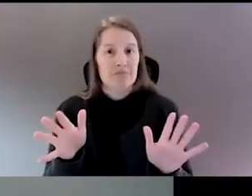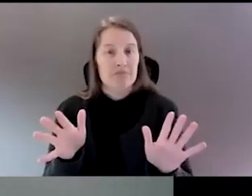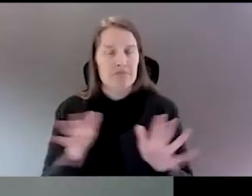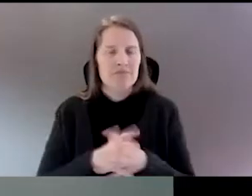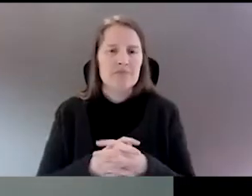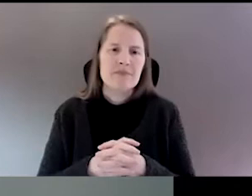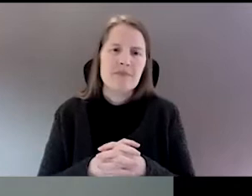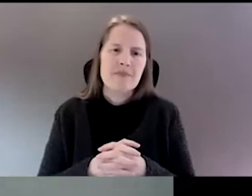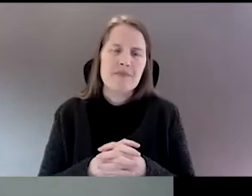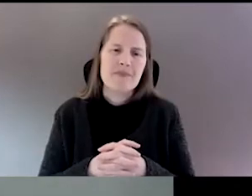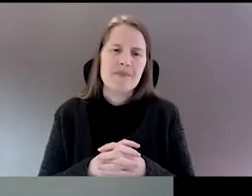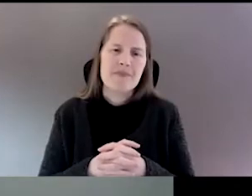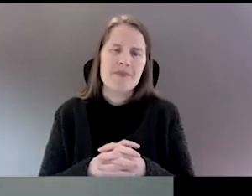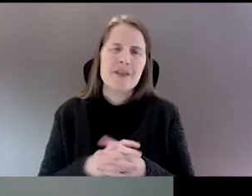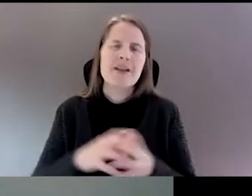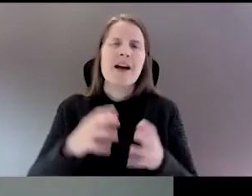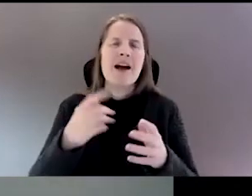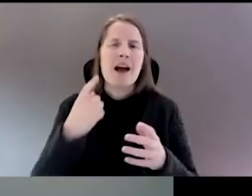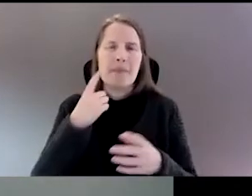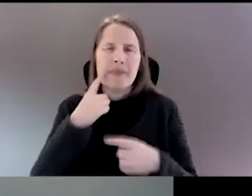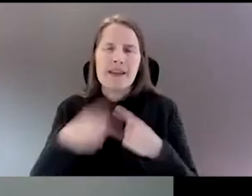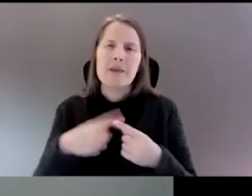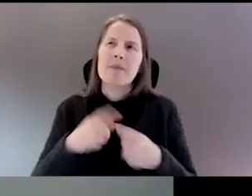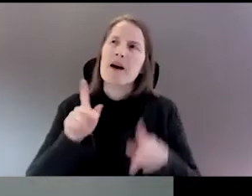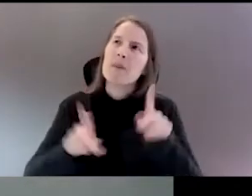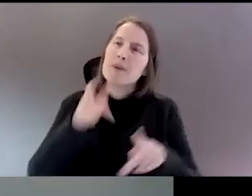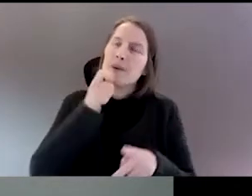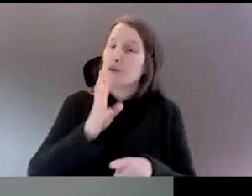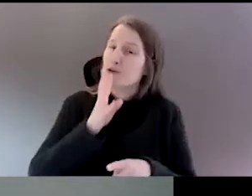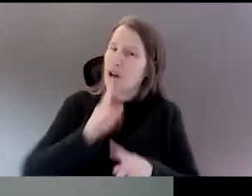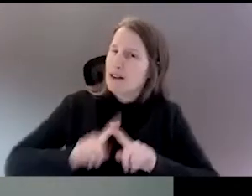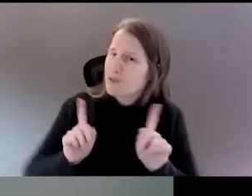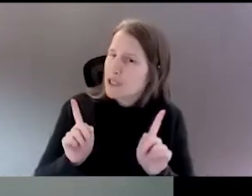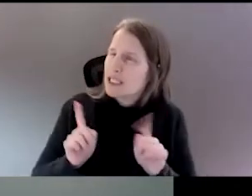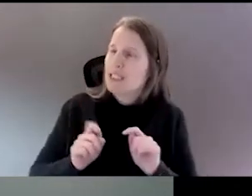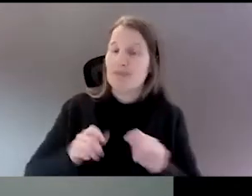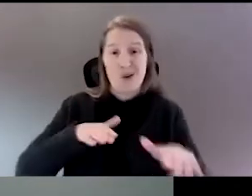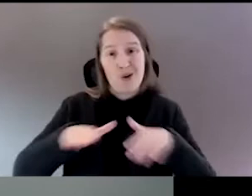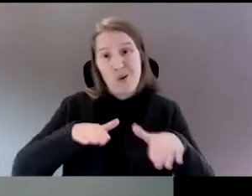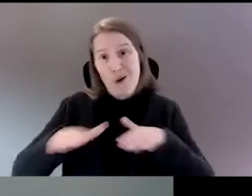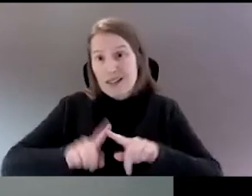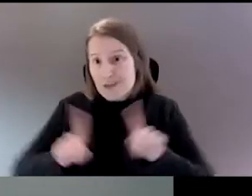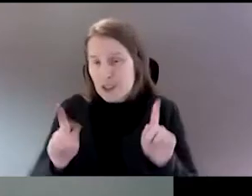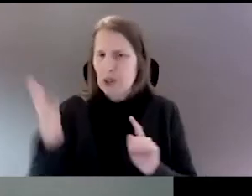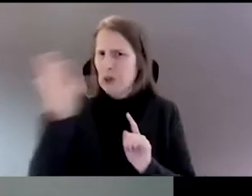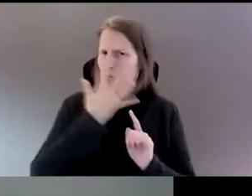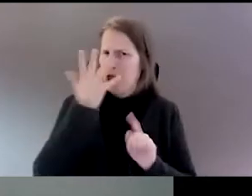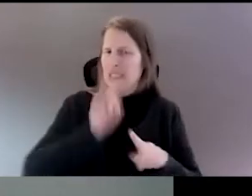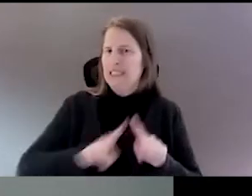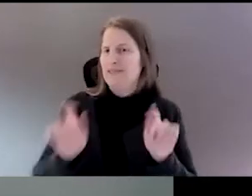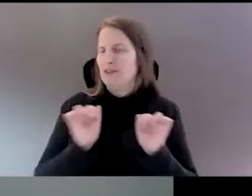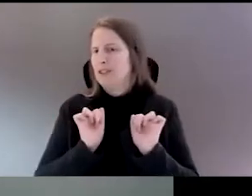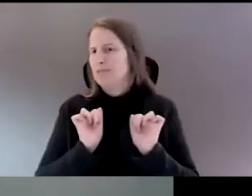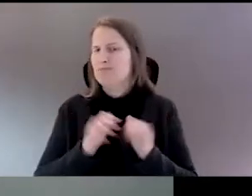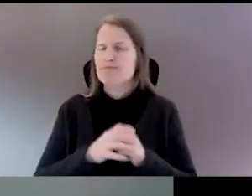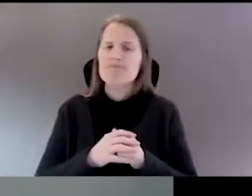particularly talking about people who might talk differently or walk differently or look differently or be a different